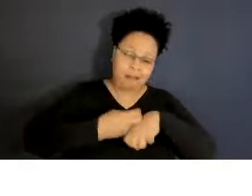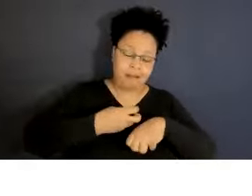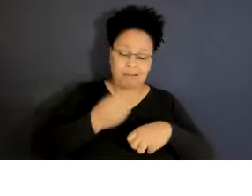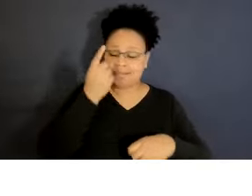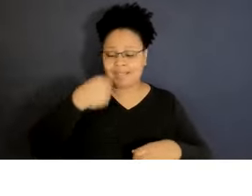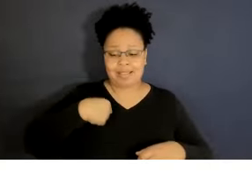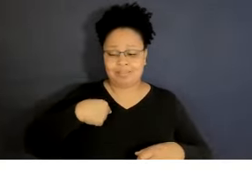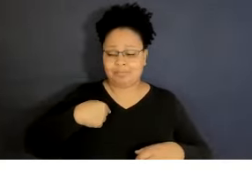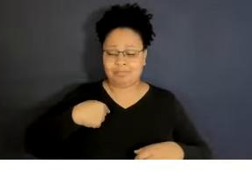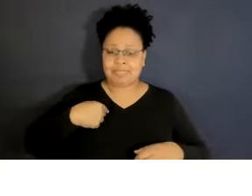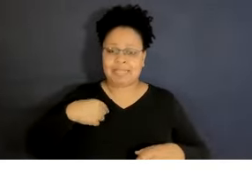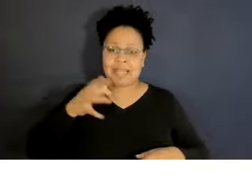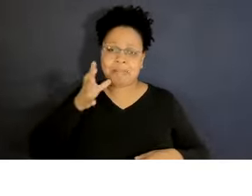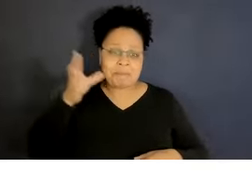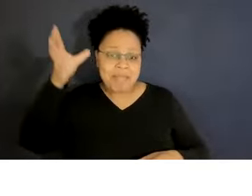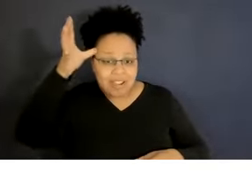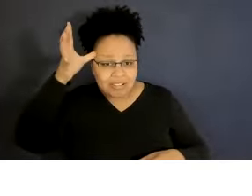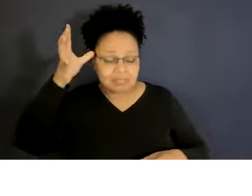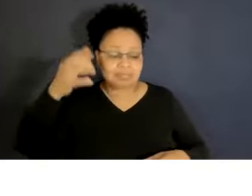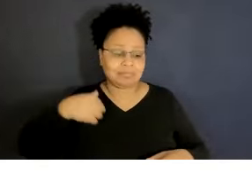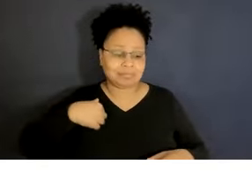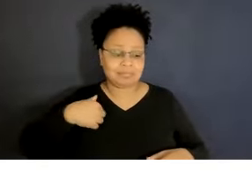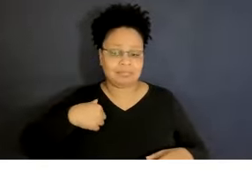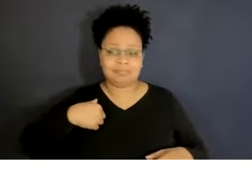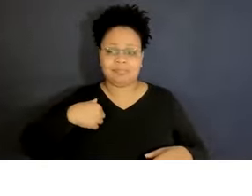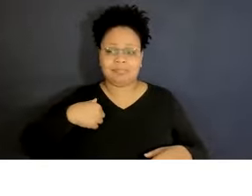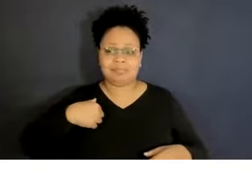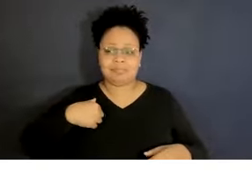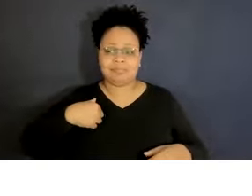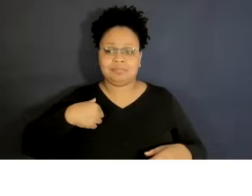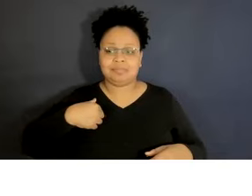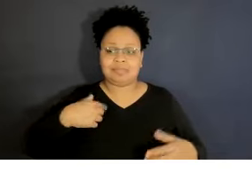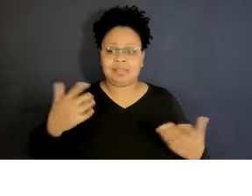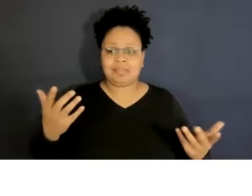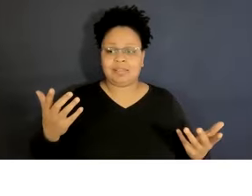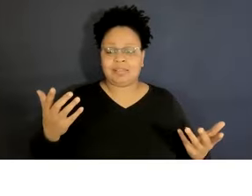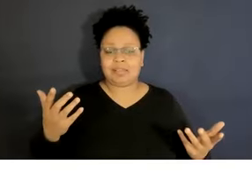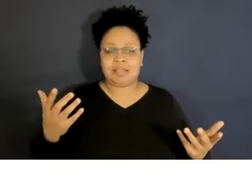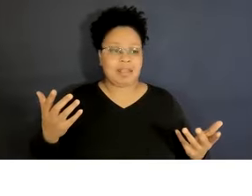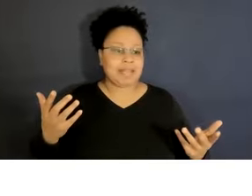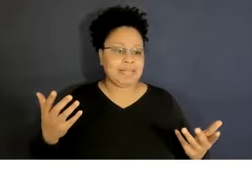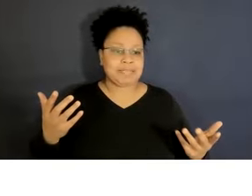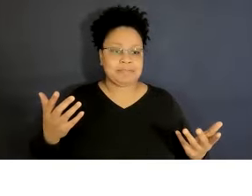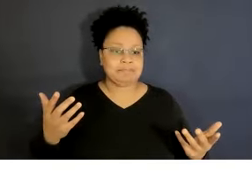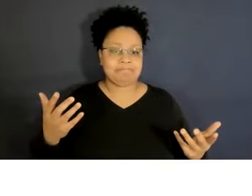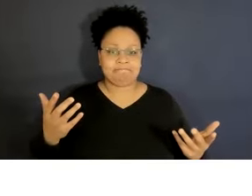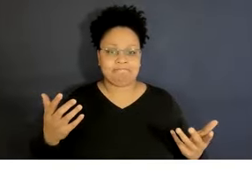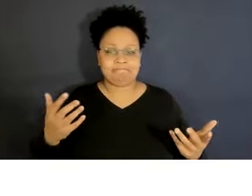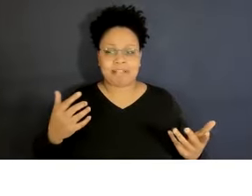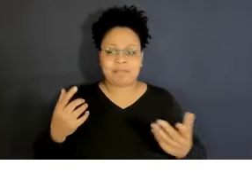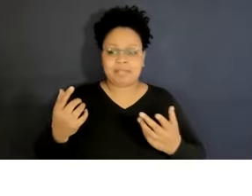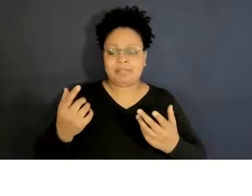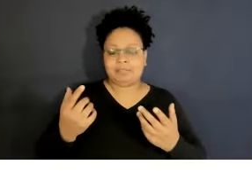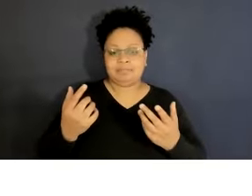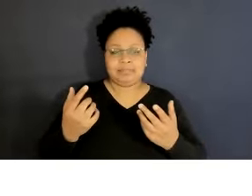parent and a person who's been a serial dater for 20 years,